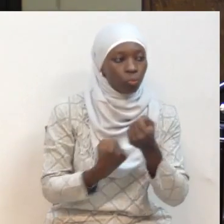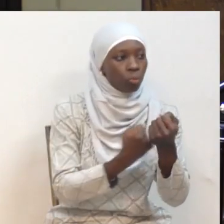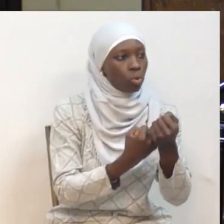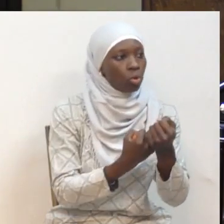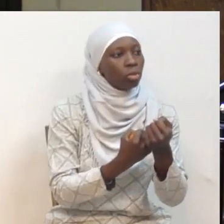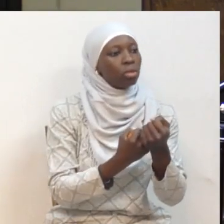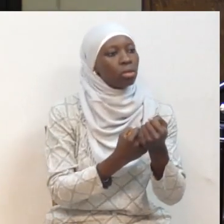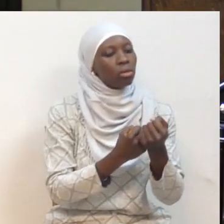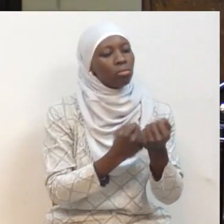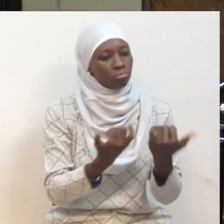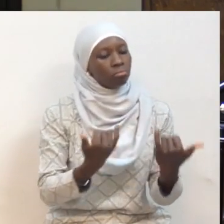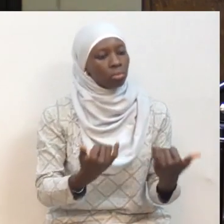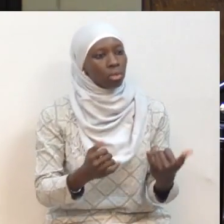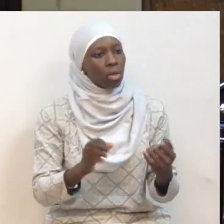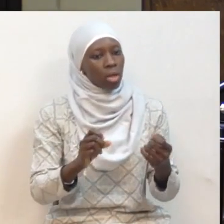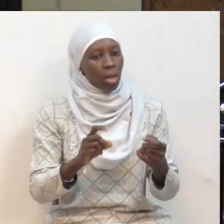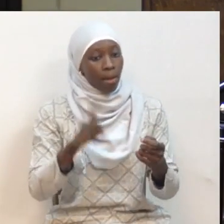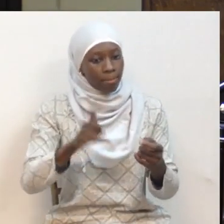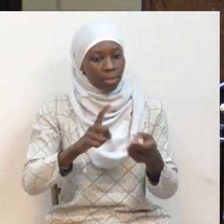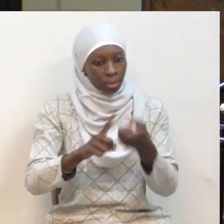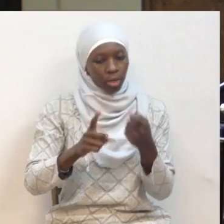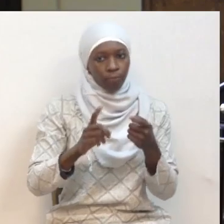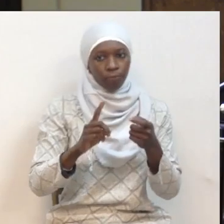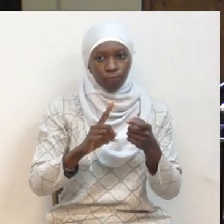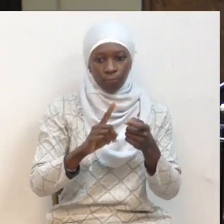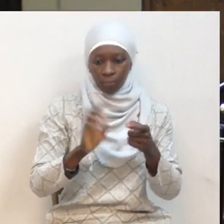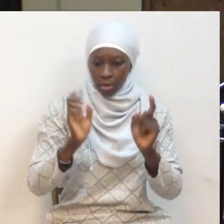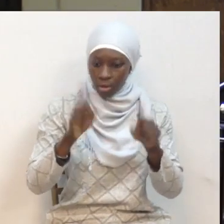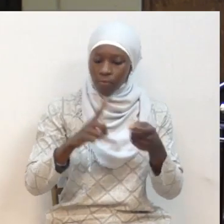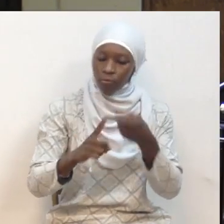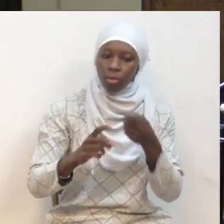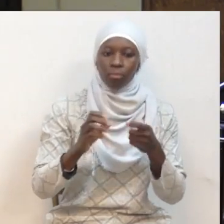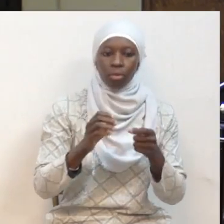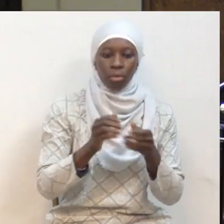society. And it is called the representative